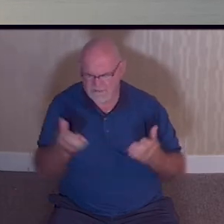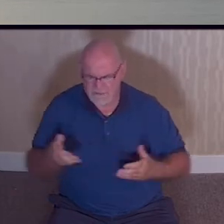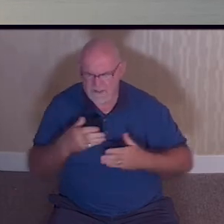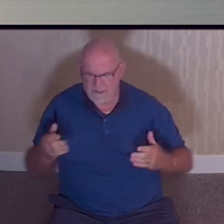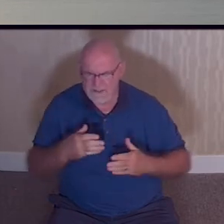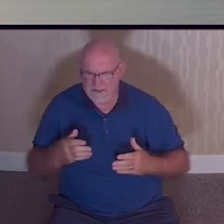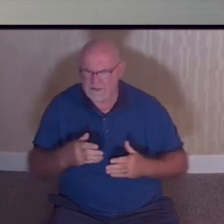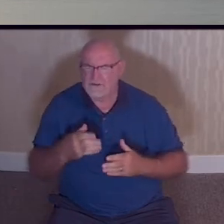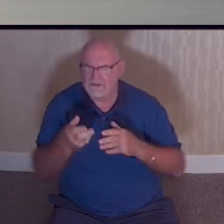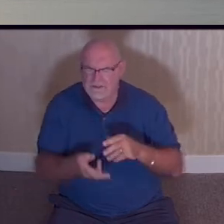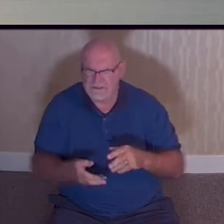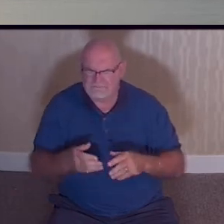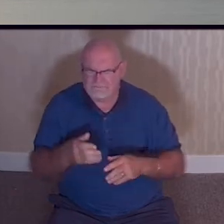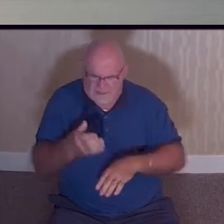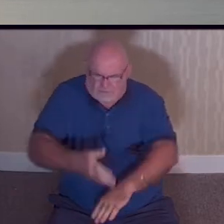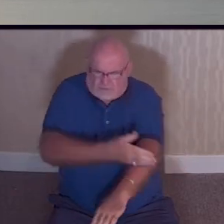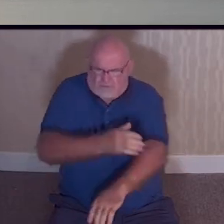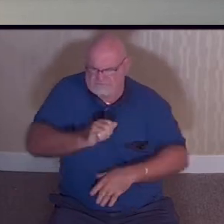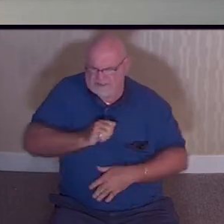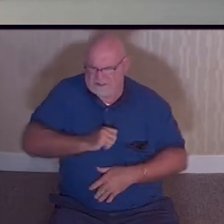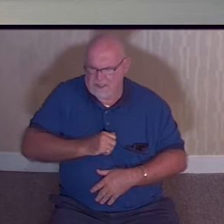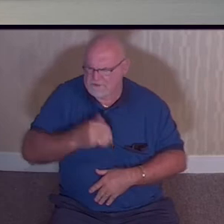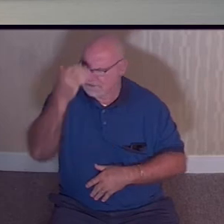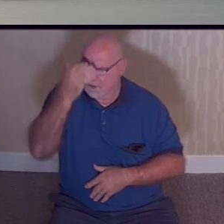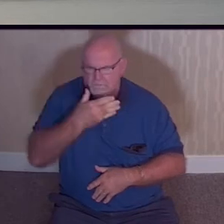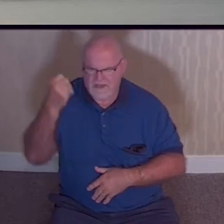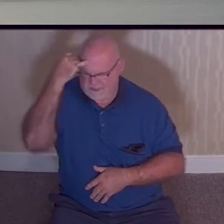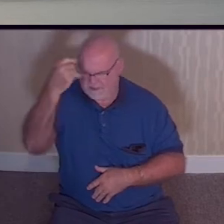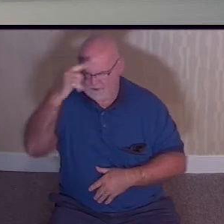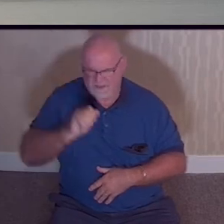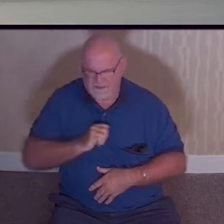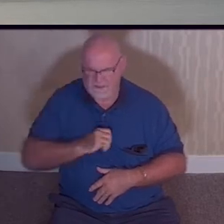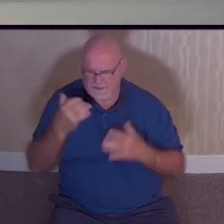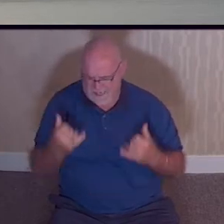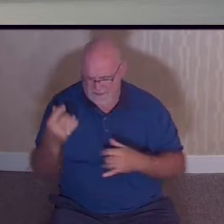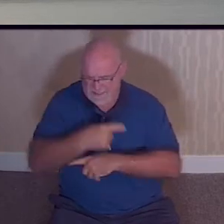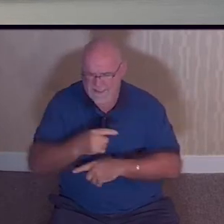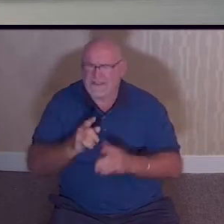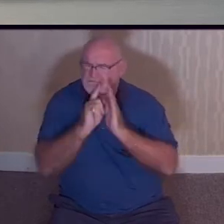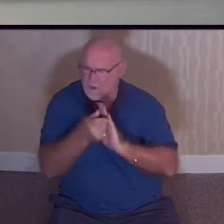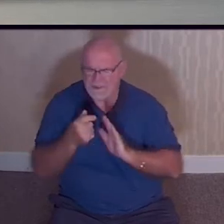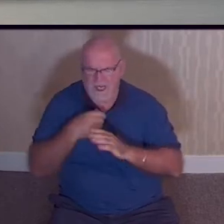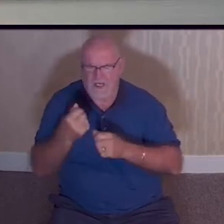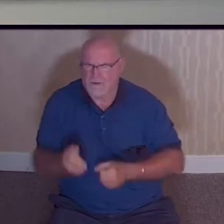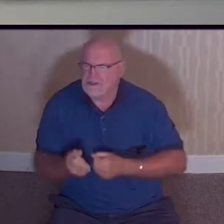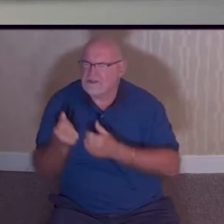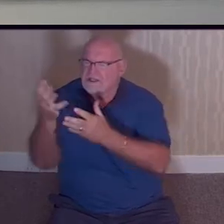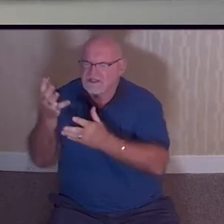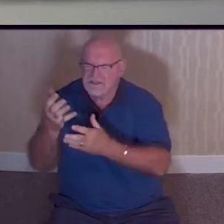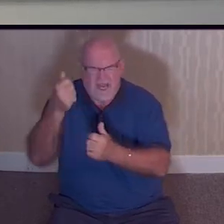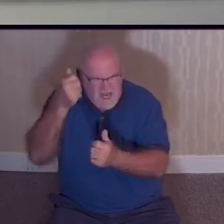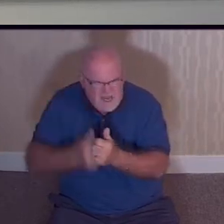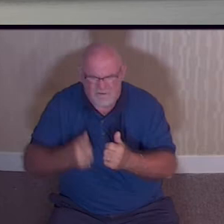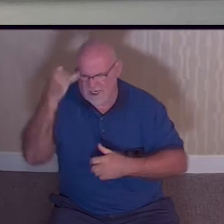lift my eyes up to a better knowing. So here today, in this moment, I release and let go of every idea